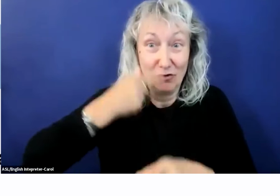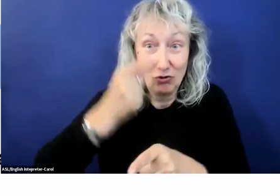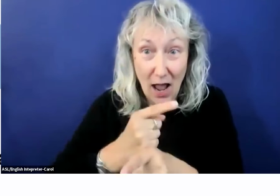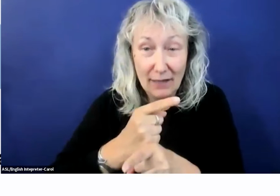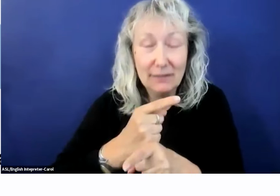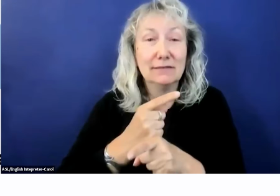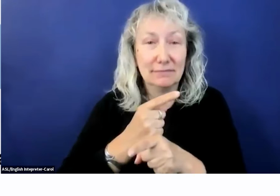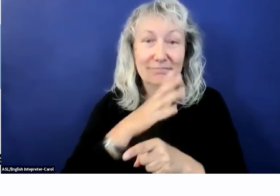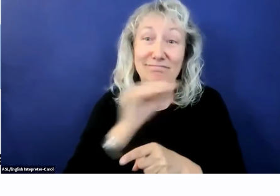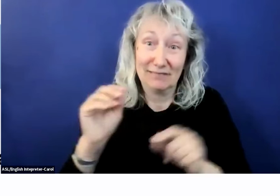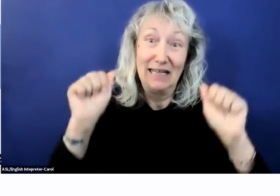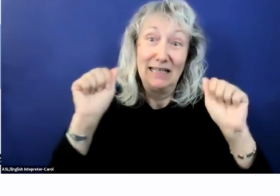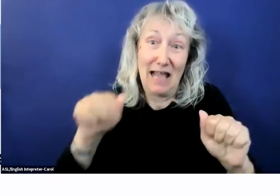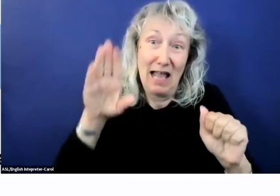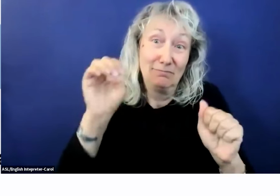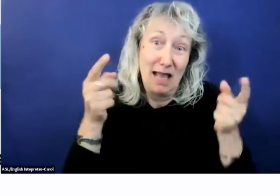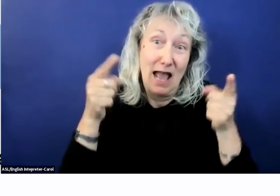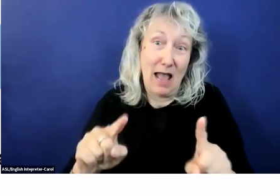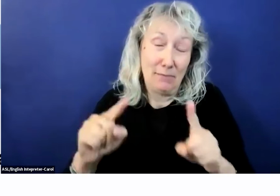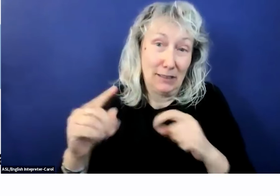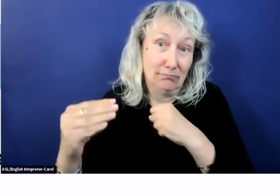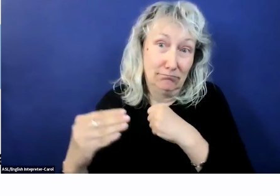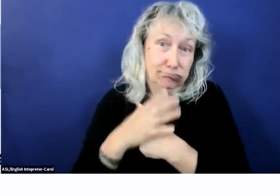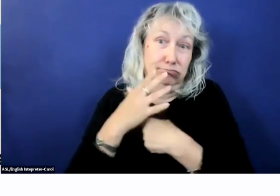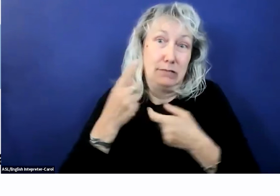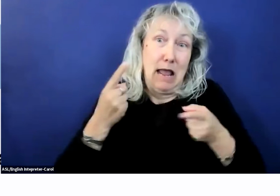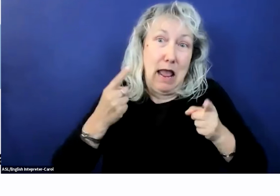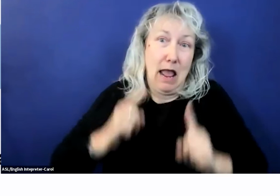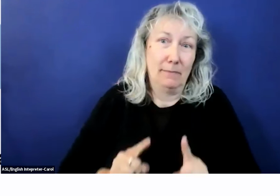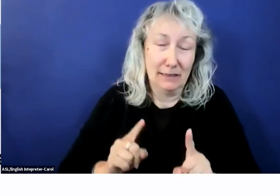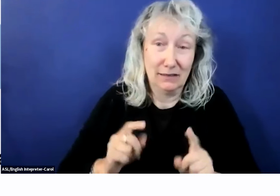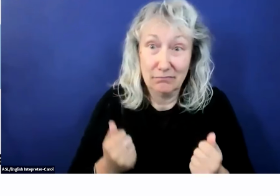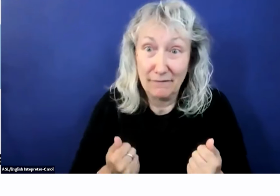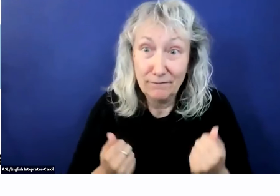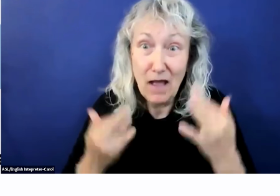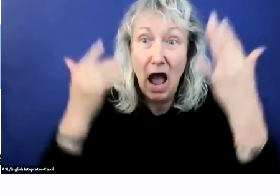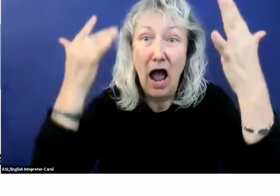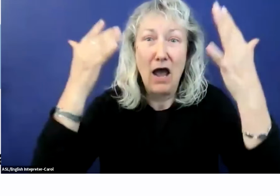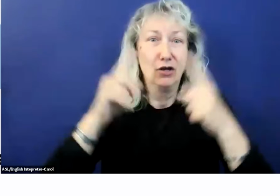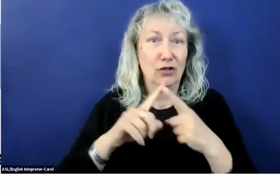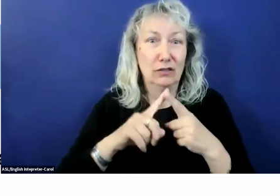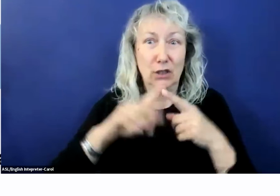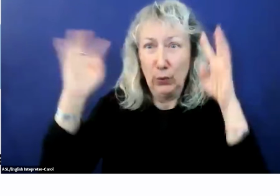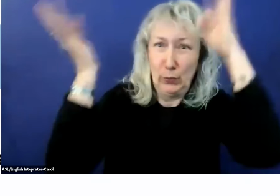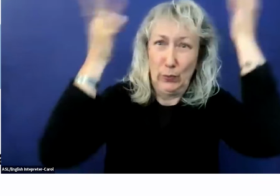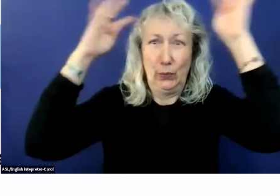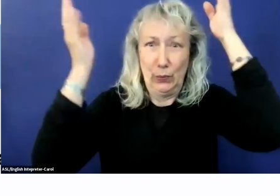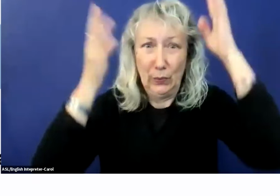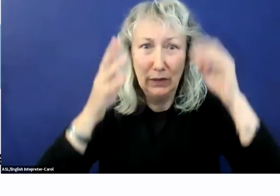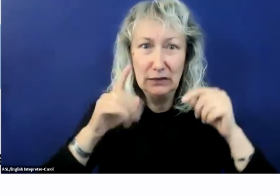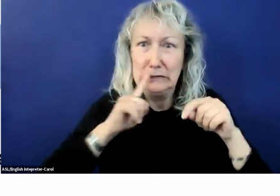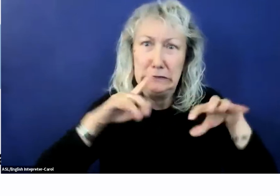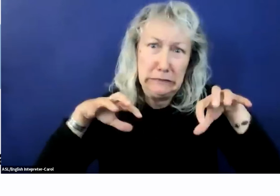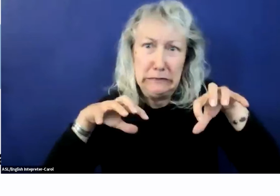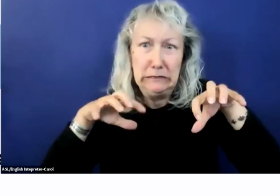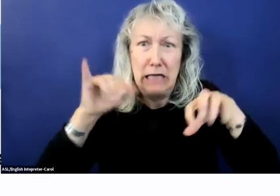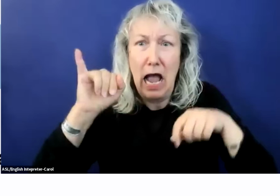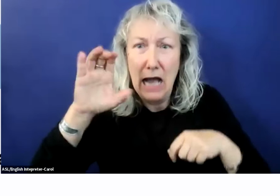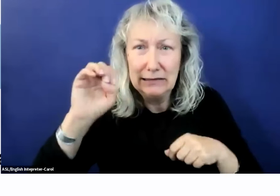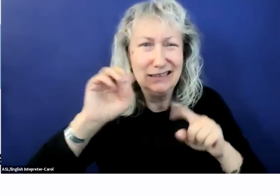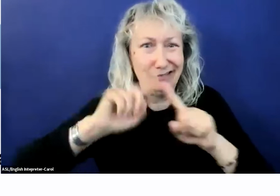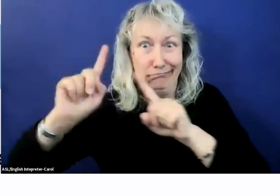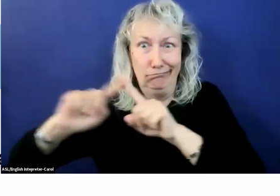in Oregon, such as wildfires, ice storms, and extreme heat. During the next 90 minutes,